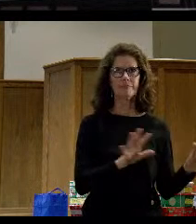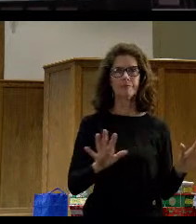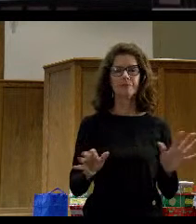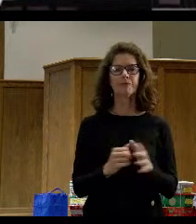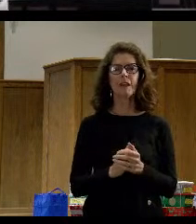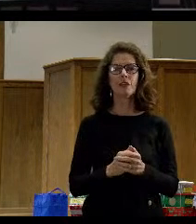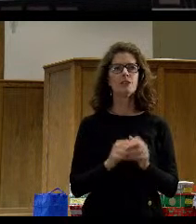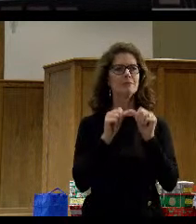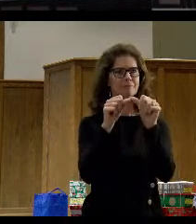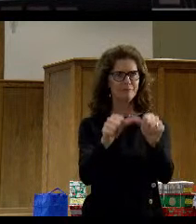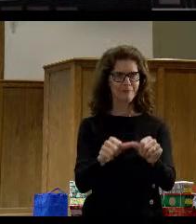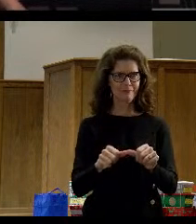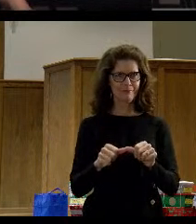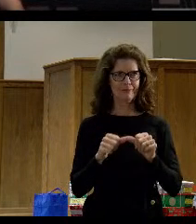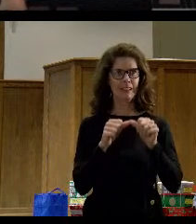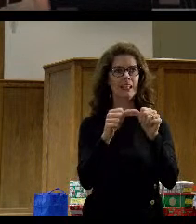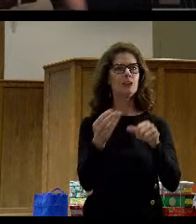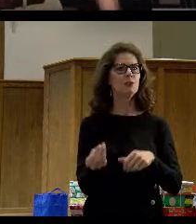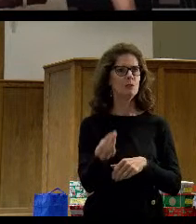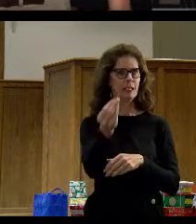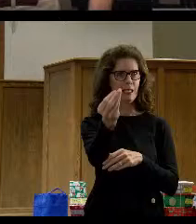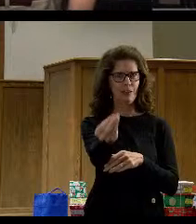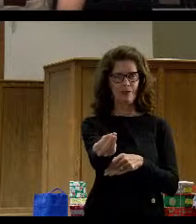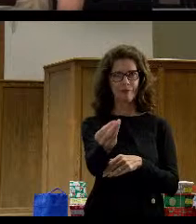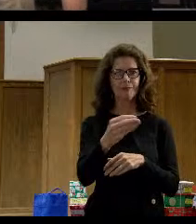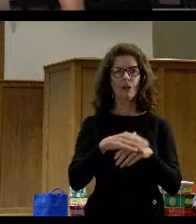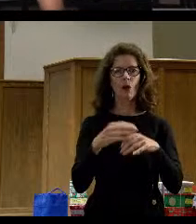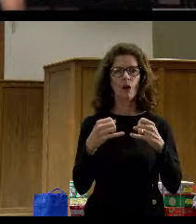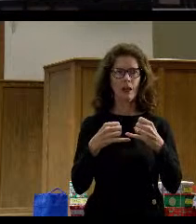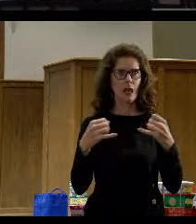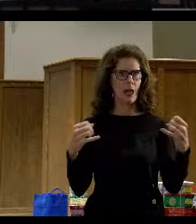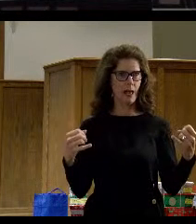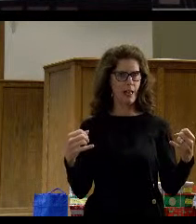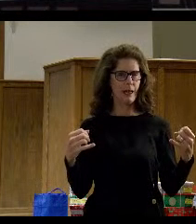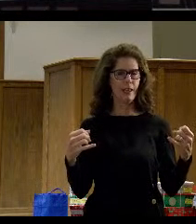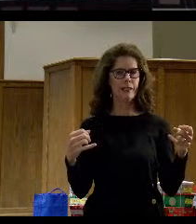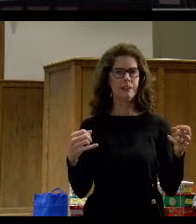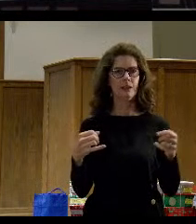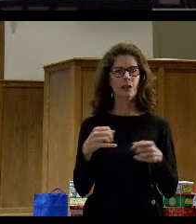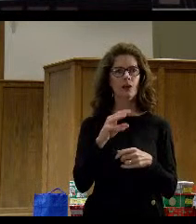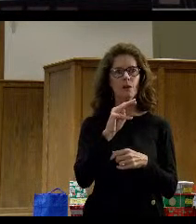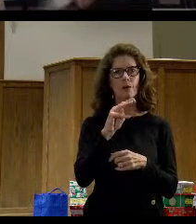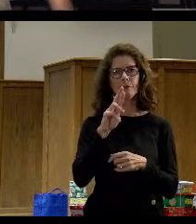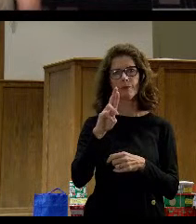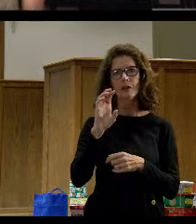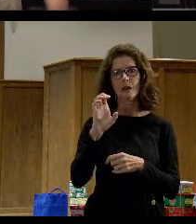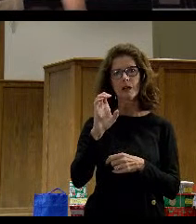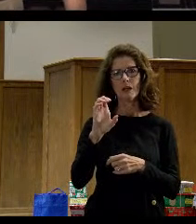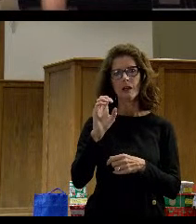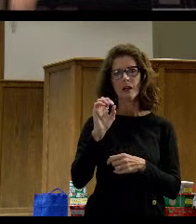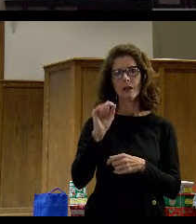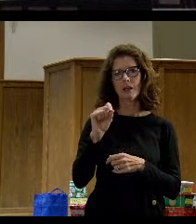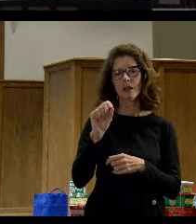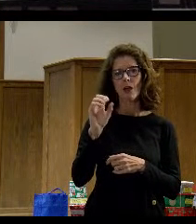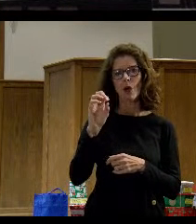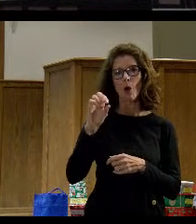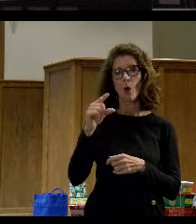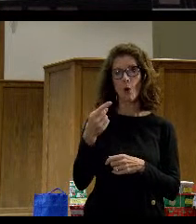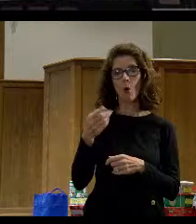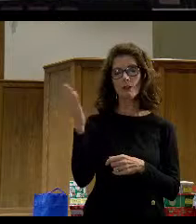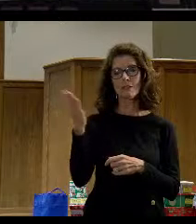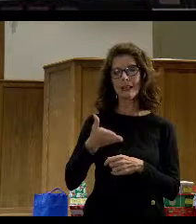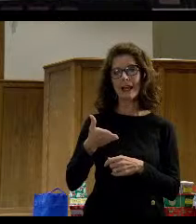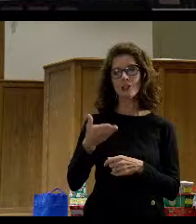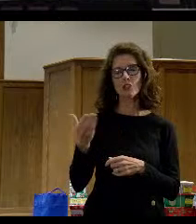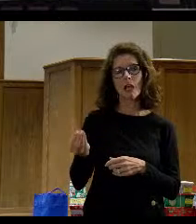give your offering either online, mrcc.org/give. You can send it or bring it to the church building here. You can give through the MRCC